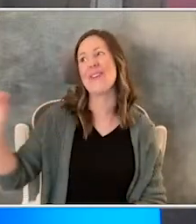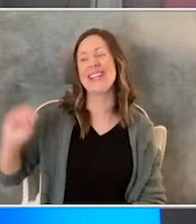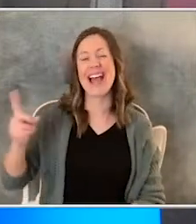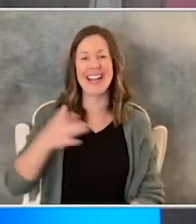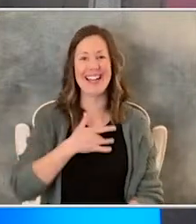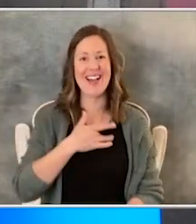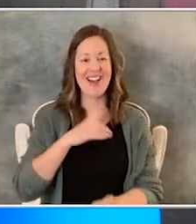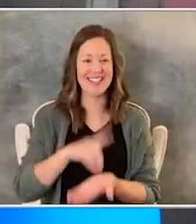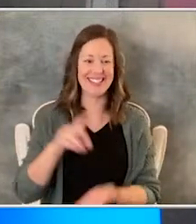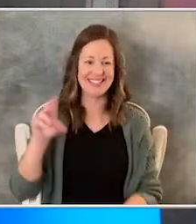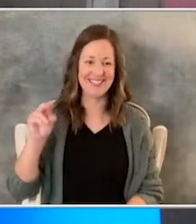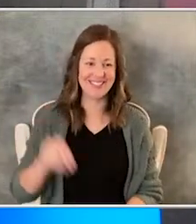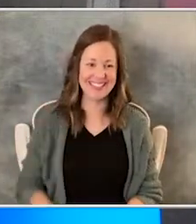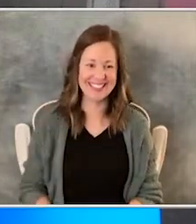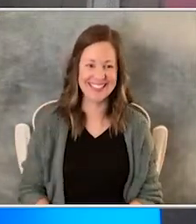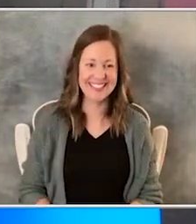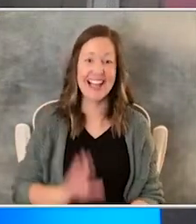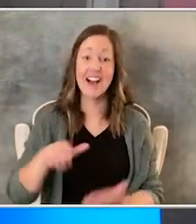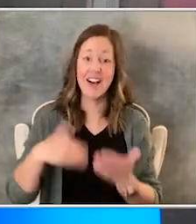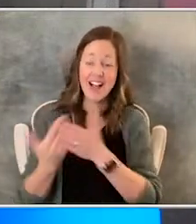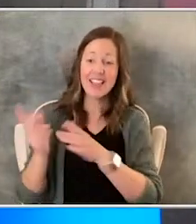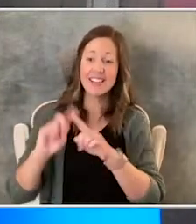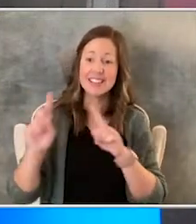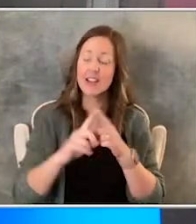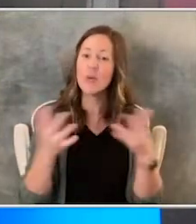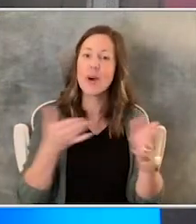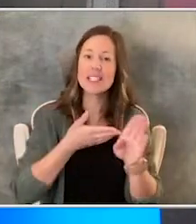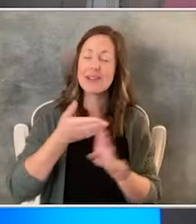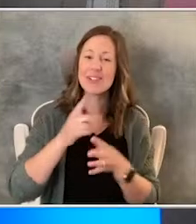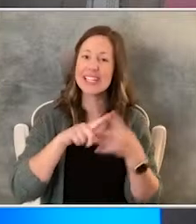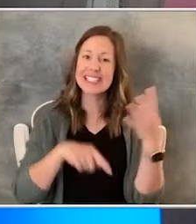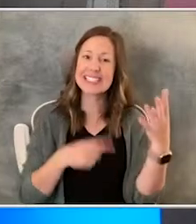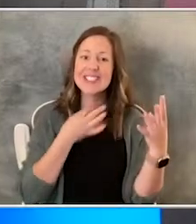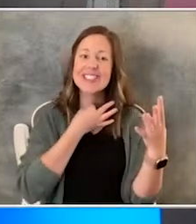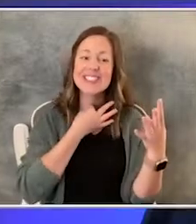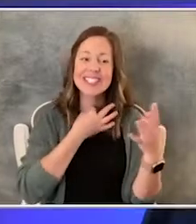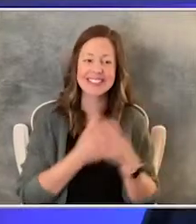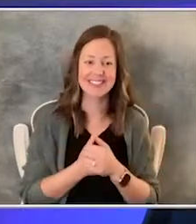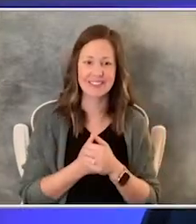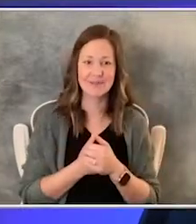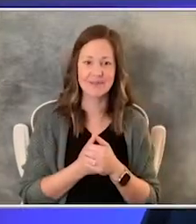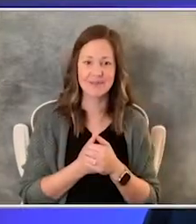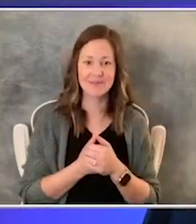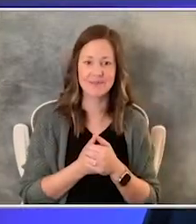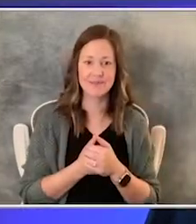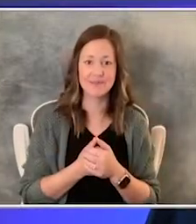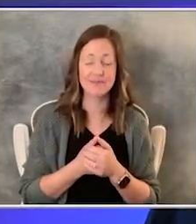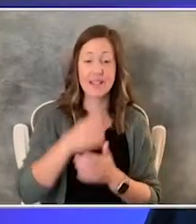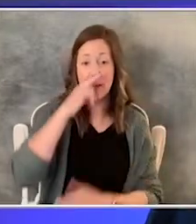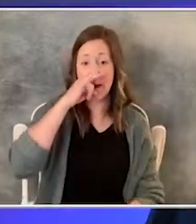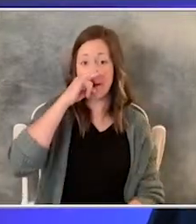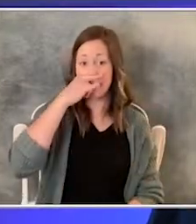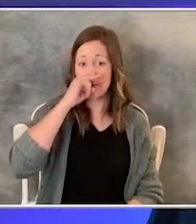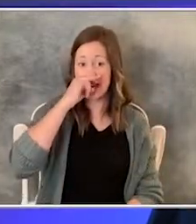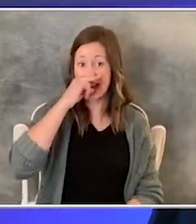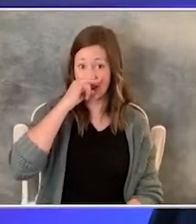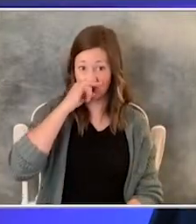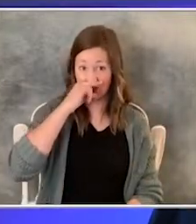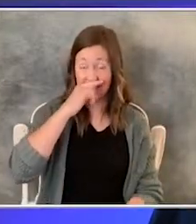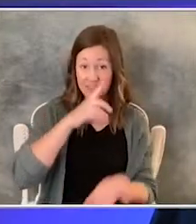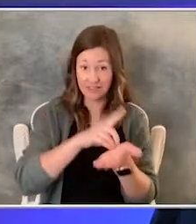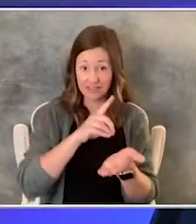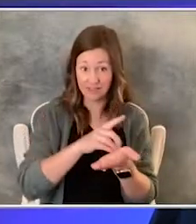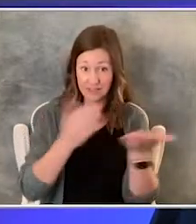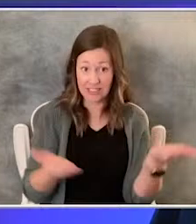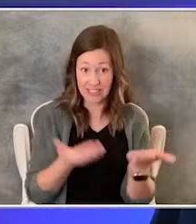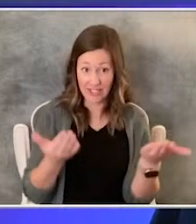YouTube, Facebook, the X platform, or you can email us at the All Things Heart email. We have all those links where you can connect with us in real time